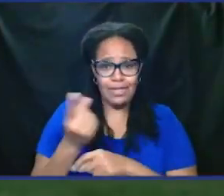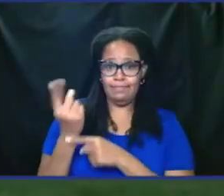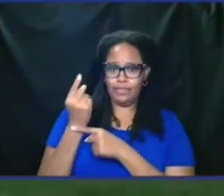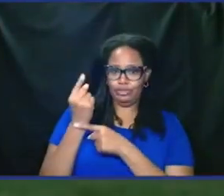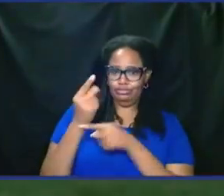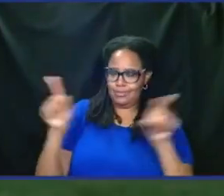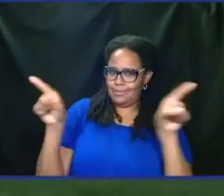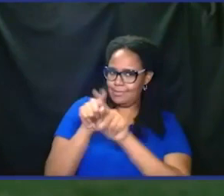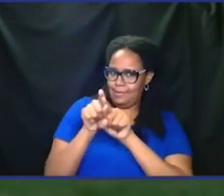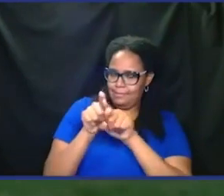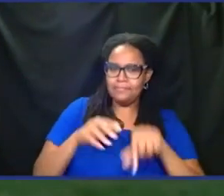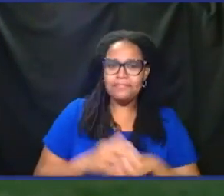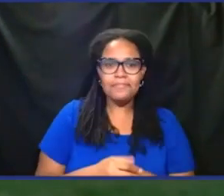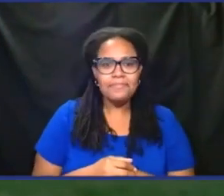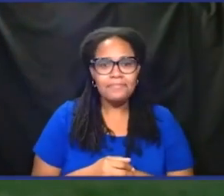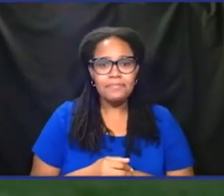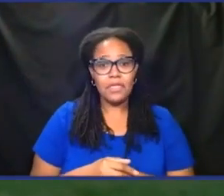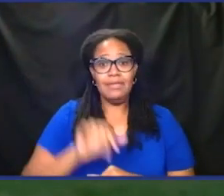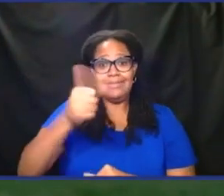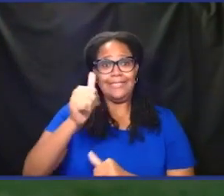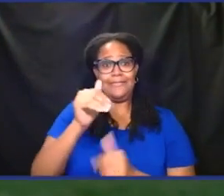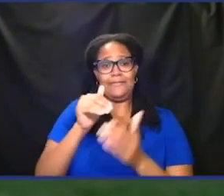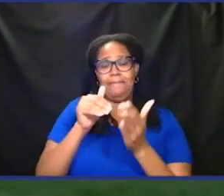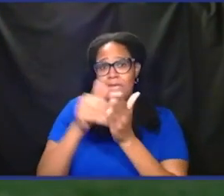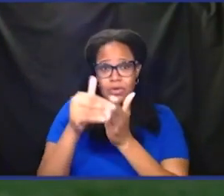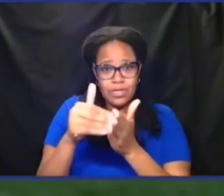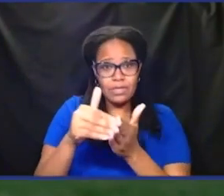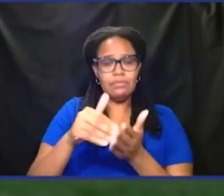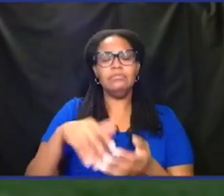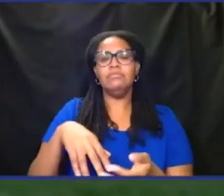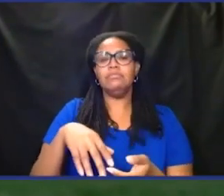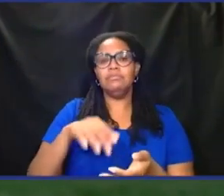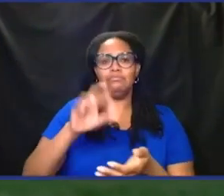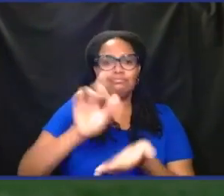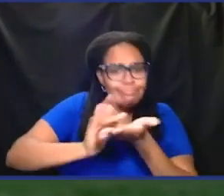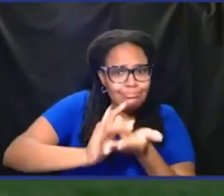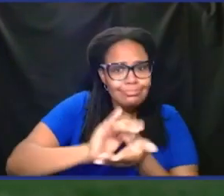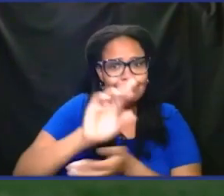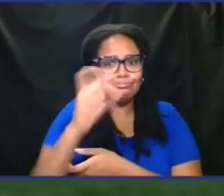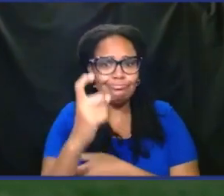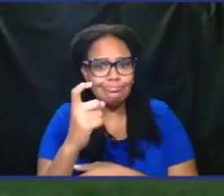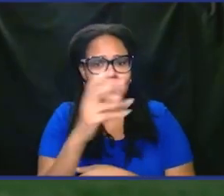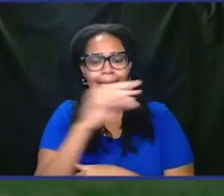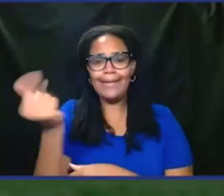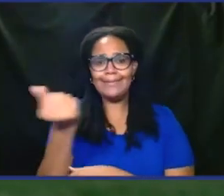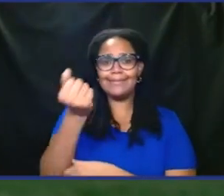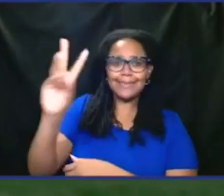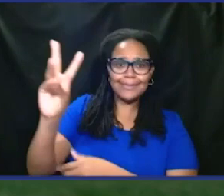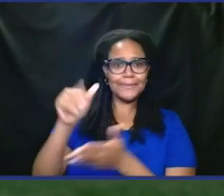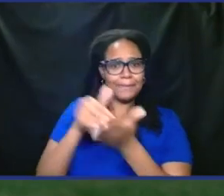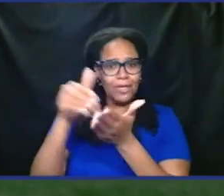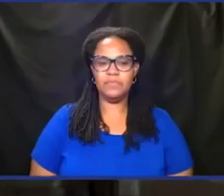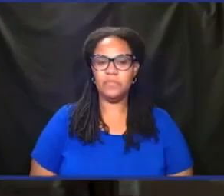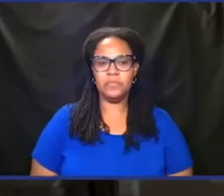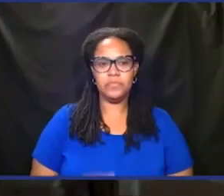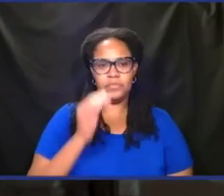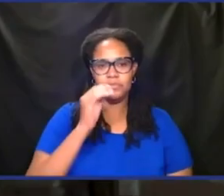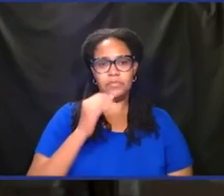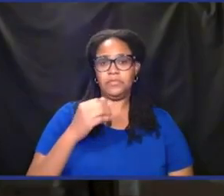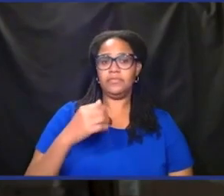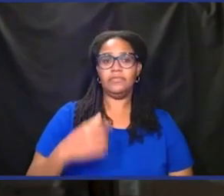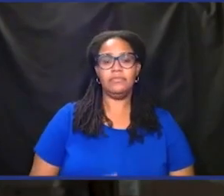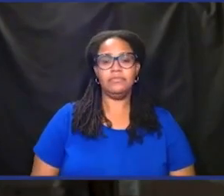course, Americares' life-saving shipments include the protective supplies that are so critical on the front lines of the COVID-19 pandemic. I'm